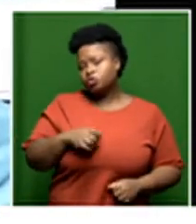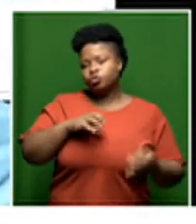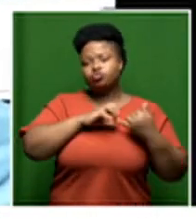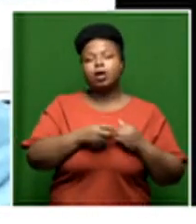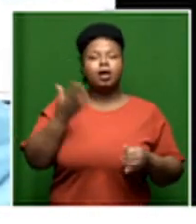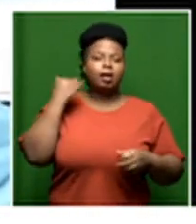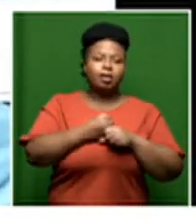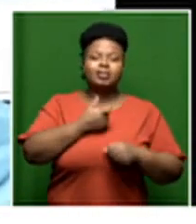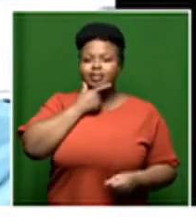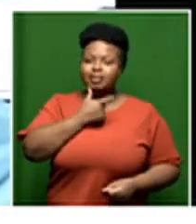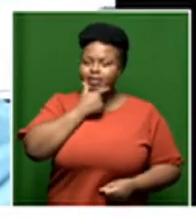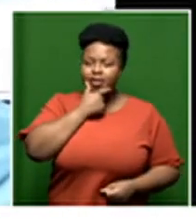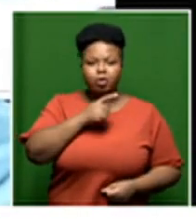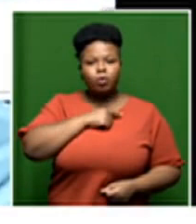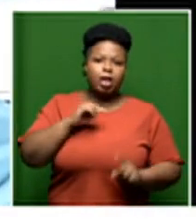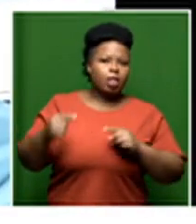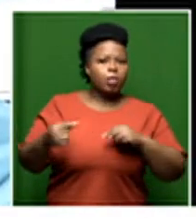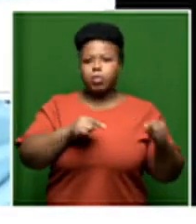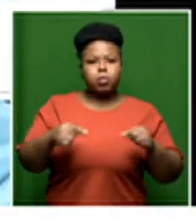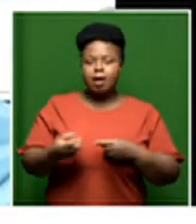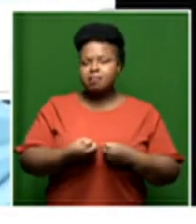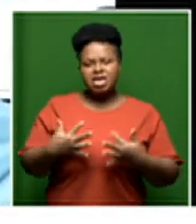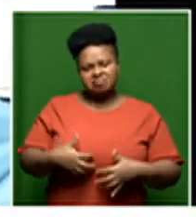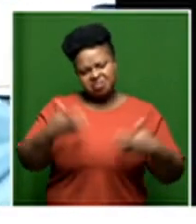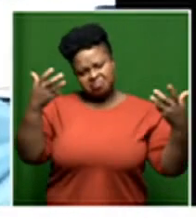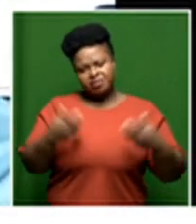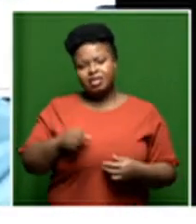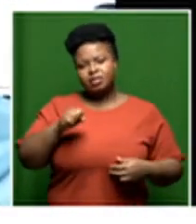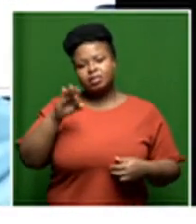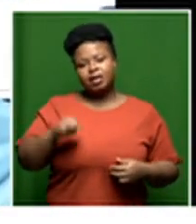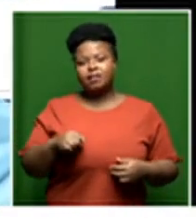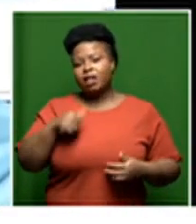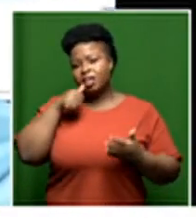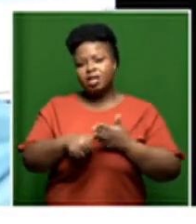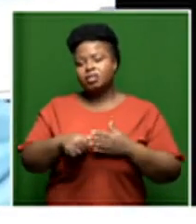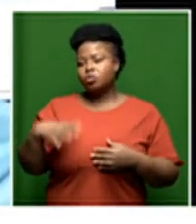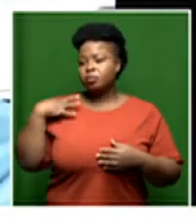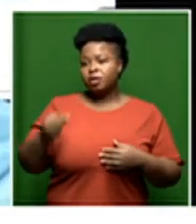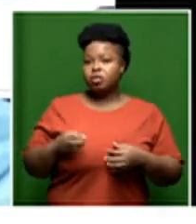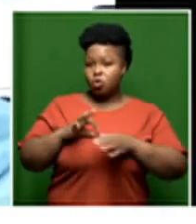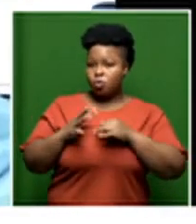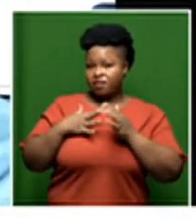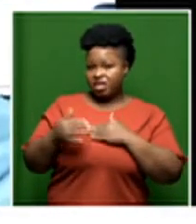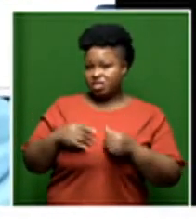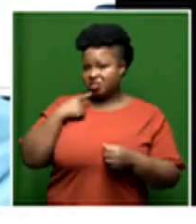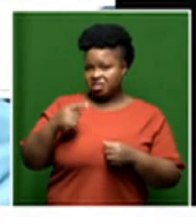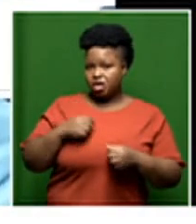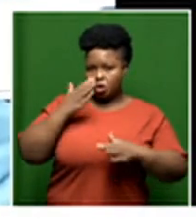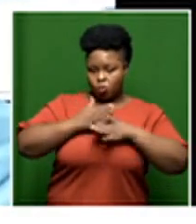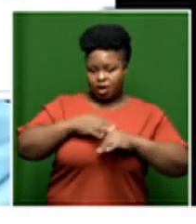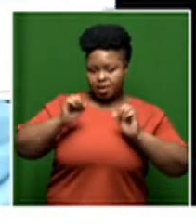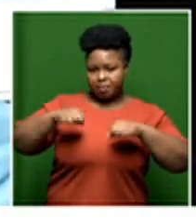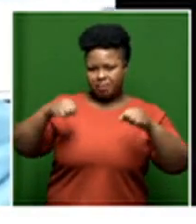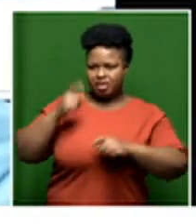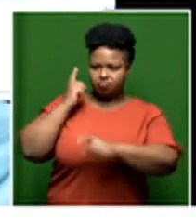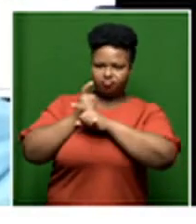in December, where there was a huge public outcry. SAFA wrote a letter to the Minister of Home Affairs to deny the Belgian a working permit, and